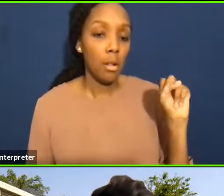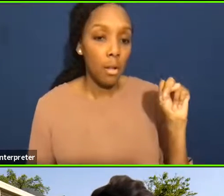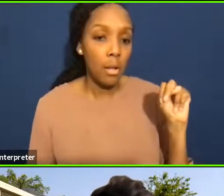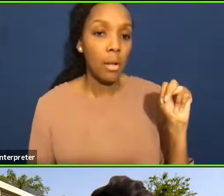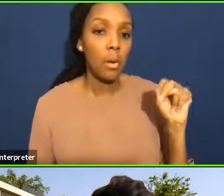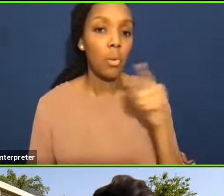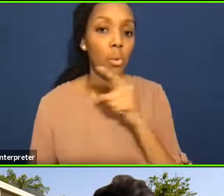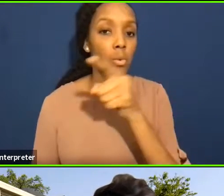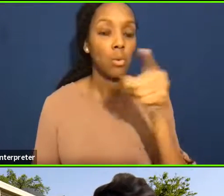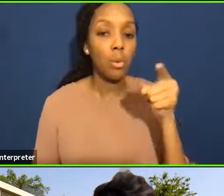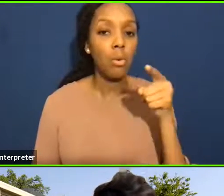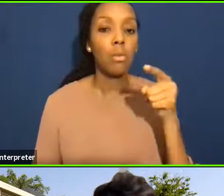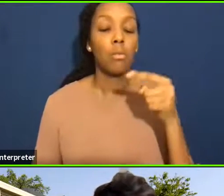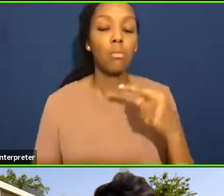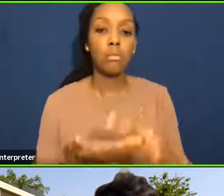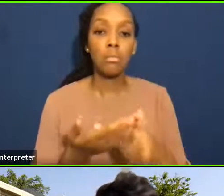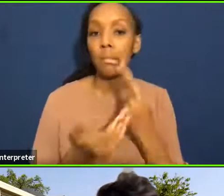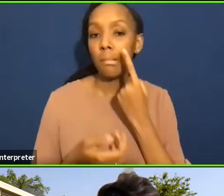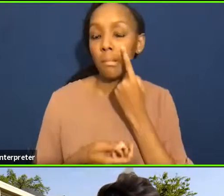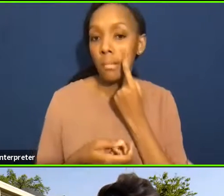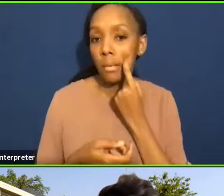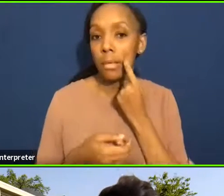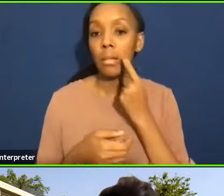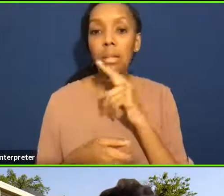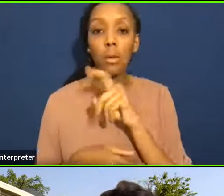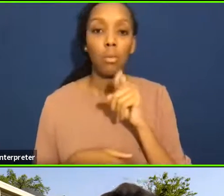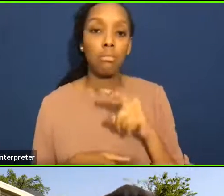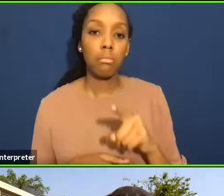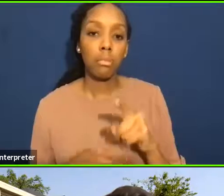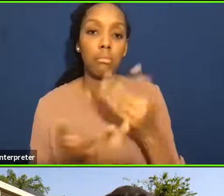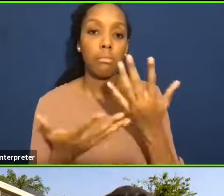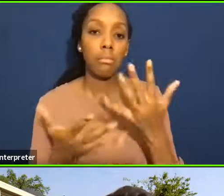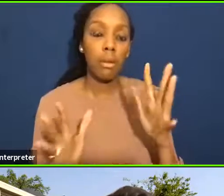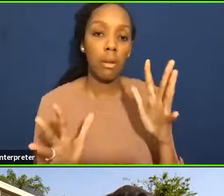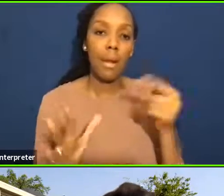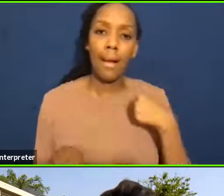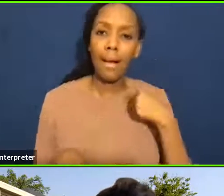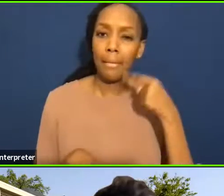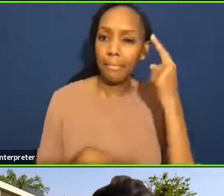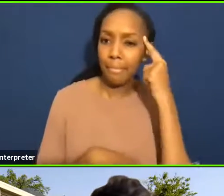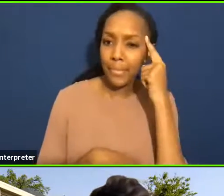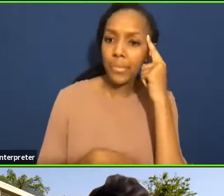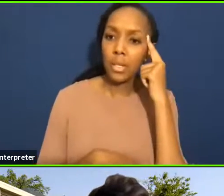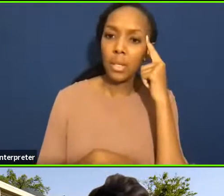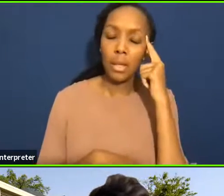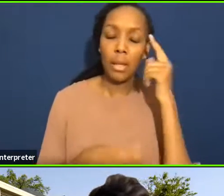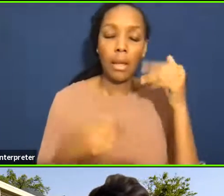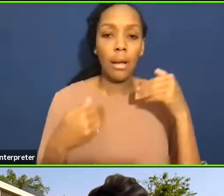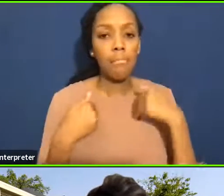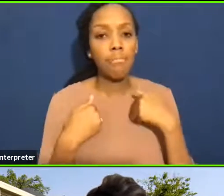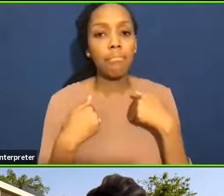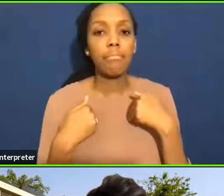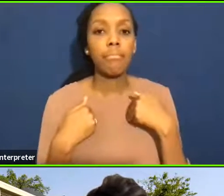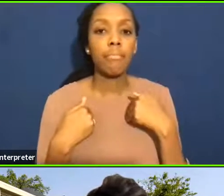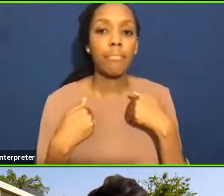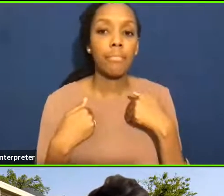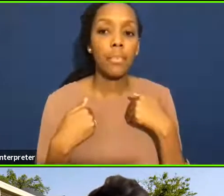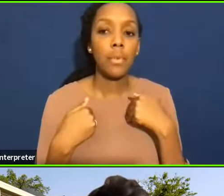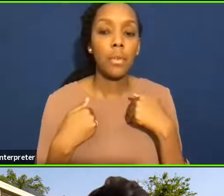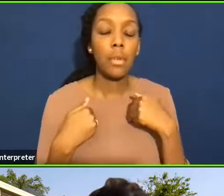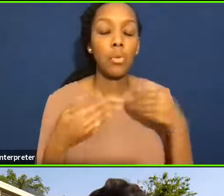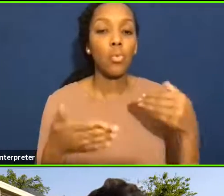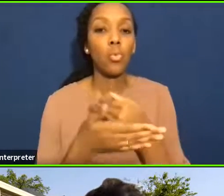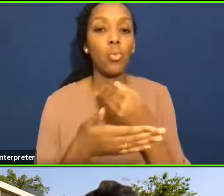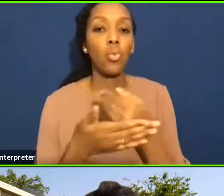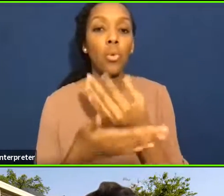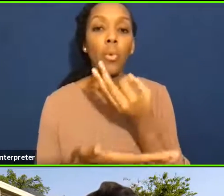just discussed and asked questions about. I think that having the new